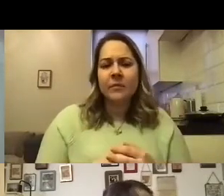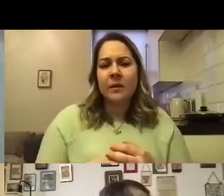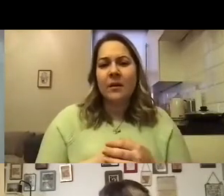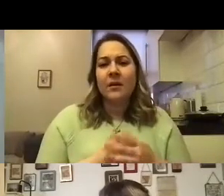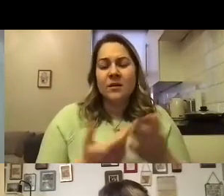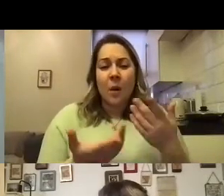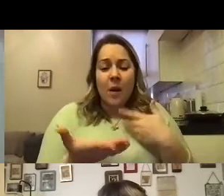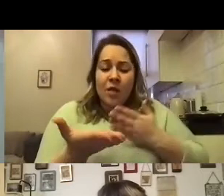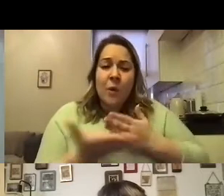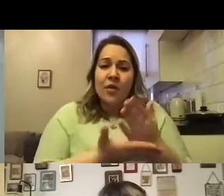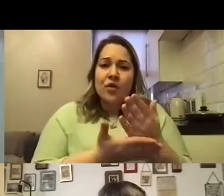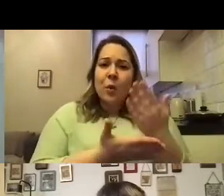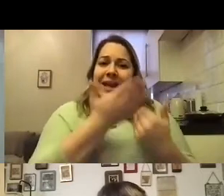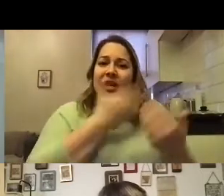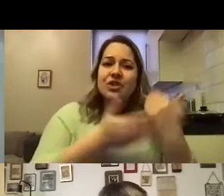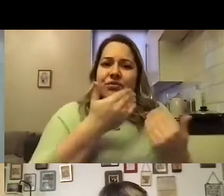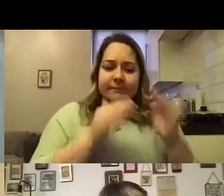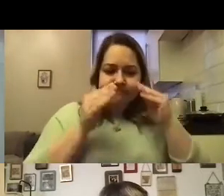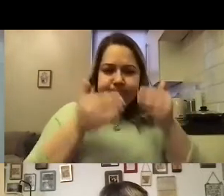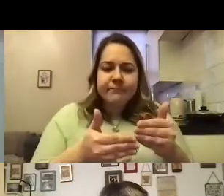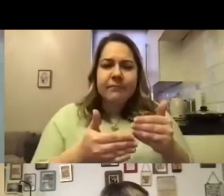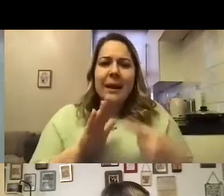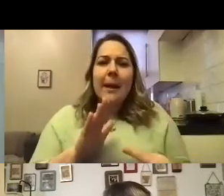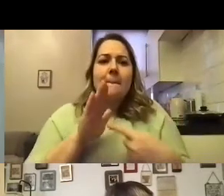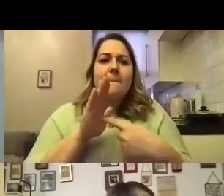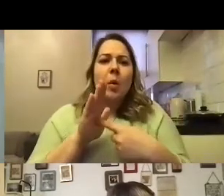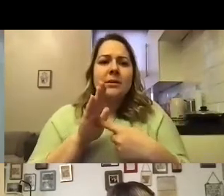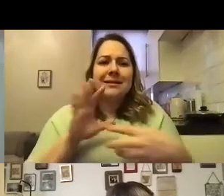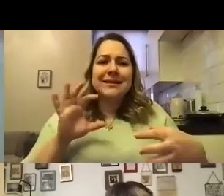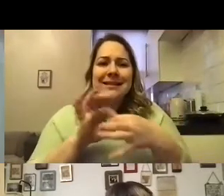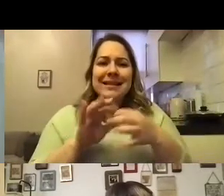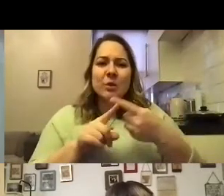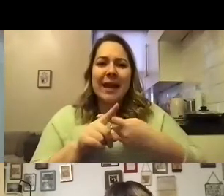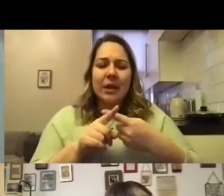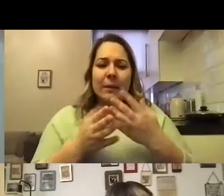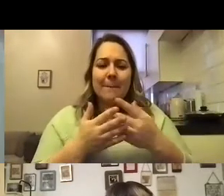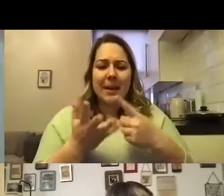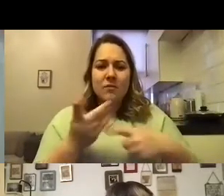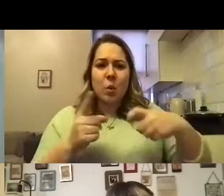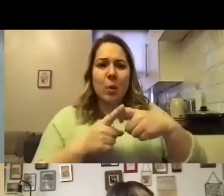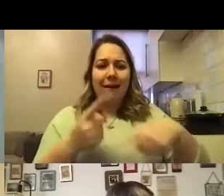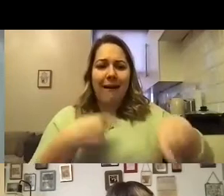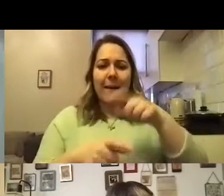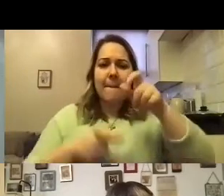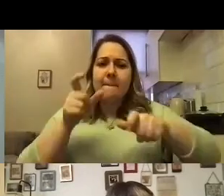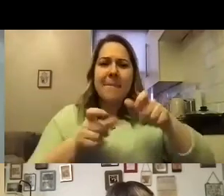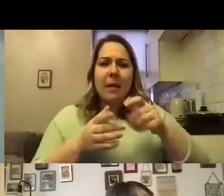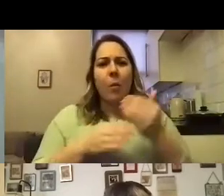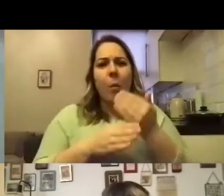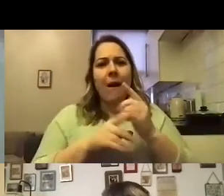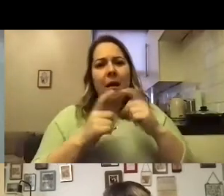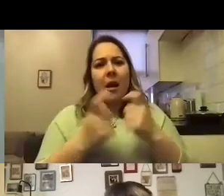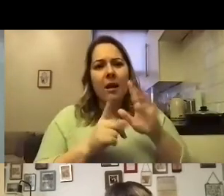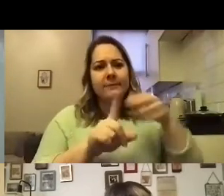talking about some of the key moments in British history where people, working class people, stood up and fought against the system. And then I kind of made a